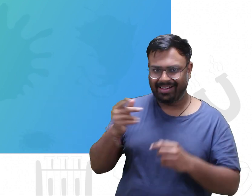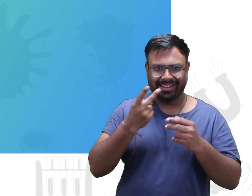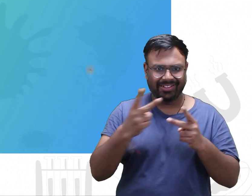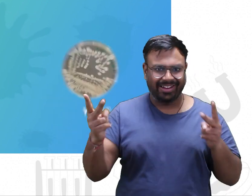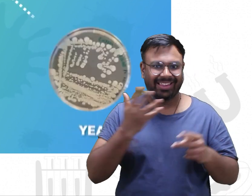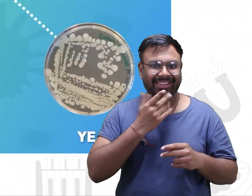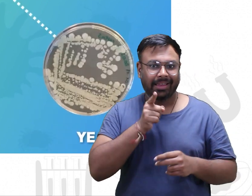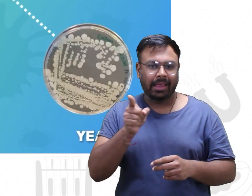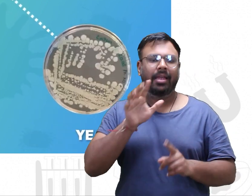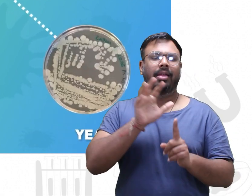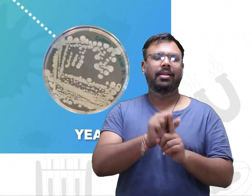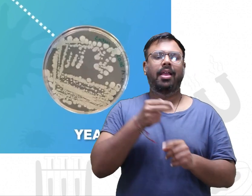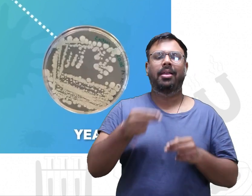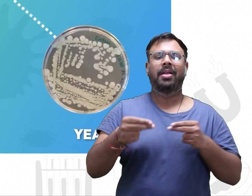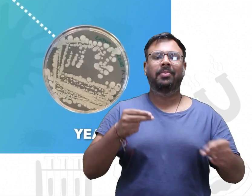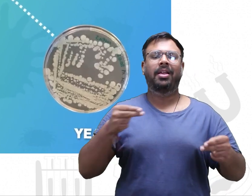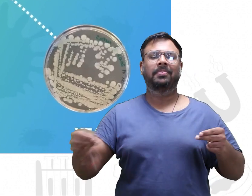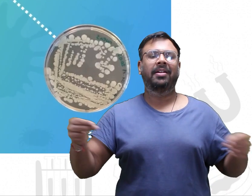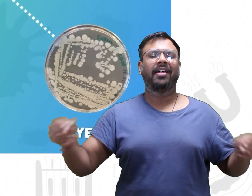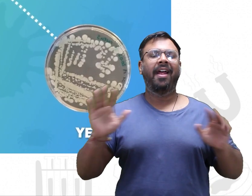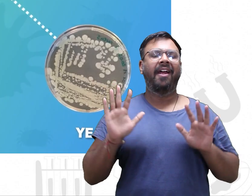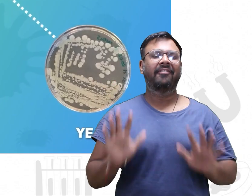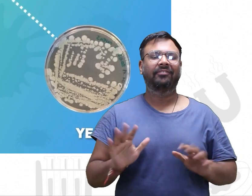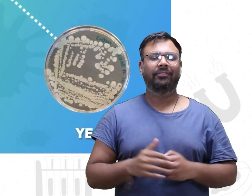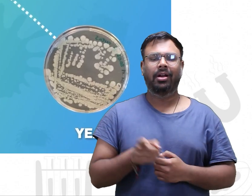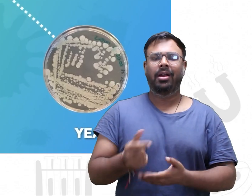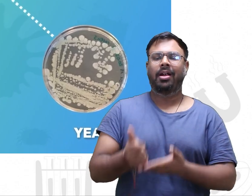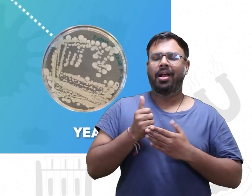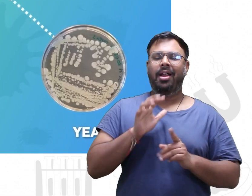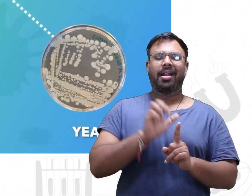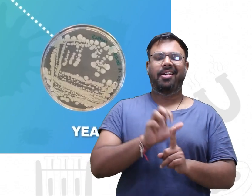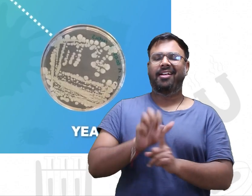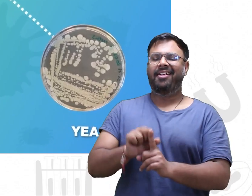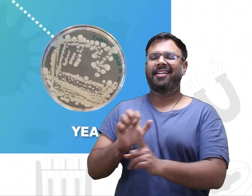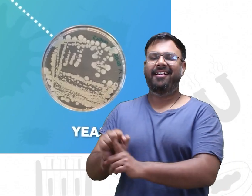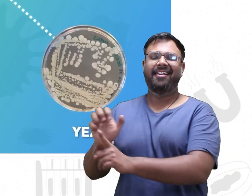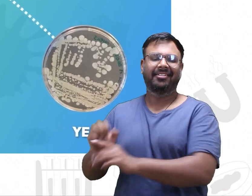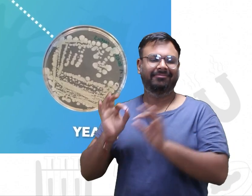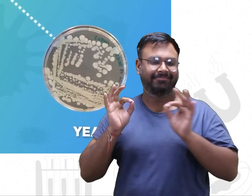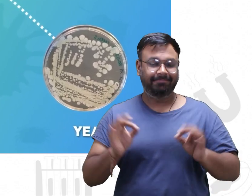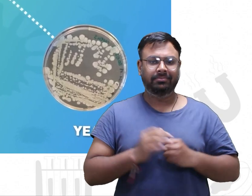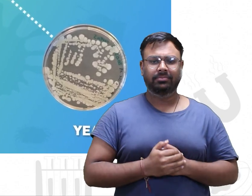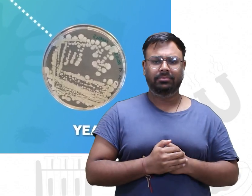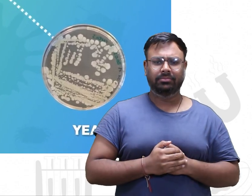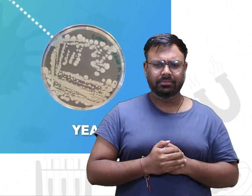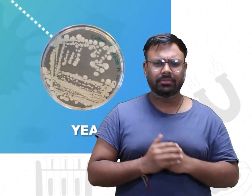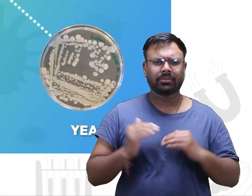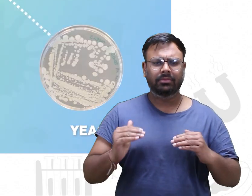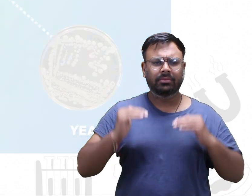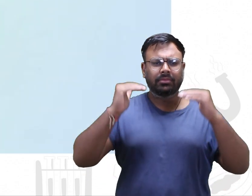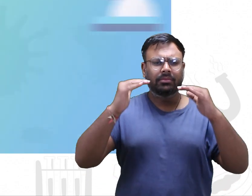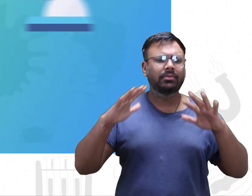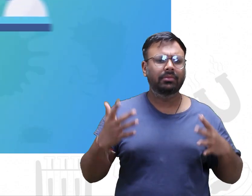belong to bacteria, fungi, or yeast. Phenotypic characterization of microbes helps us to identify the microbes to